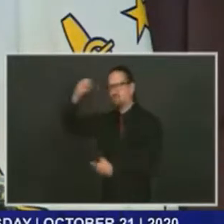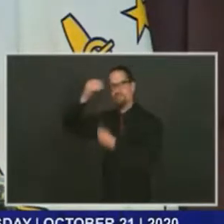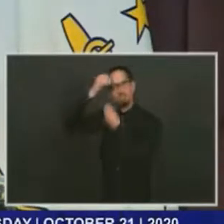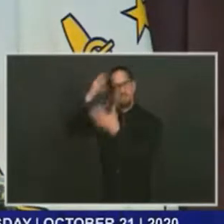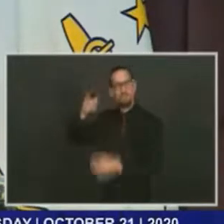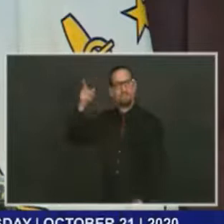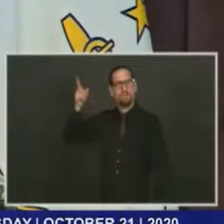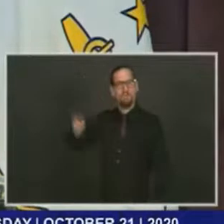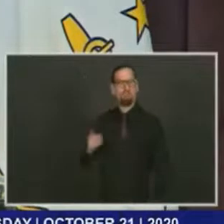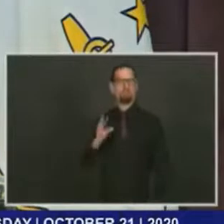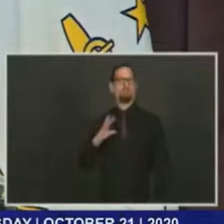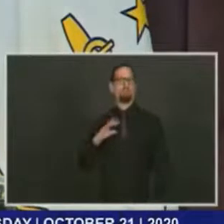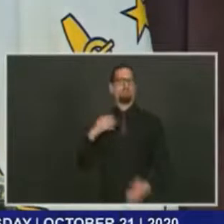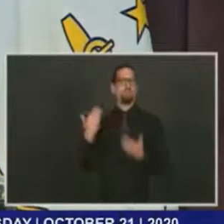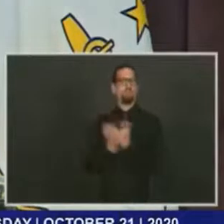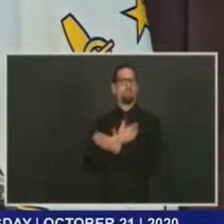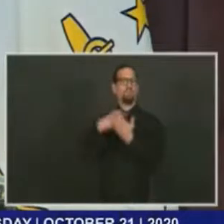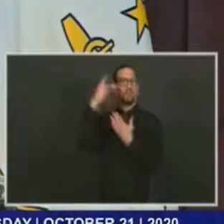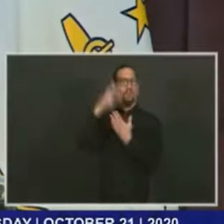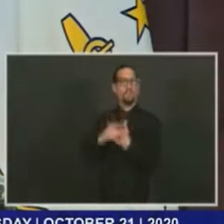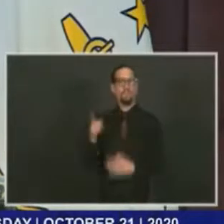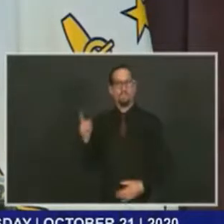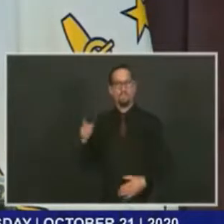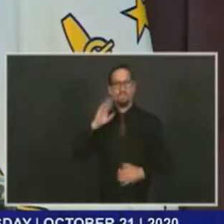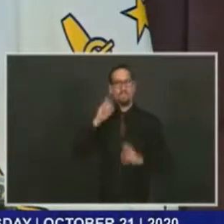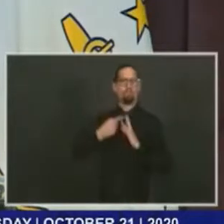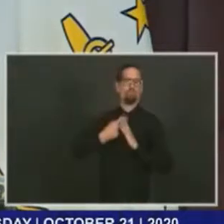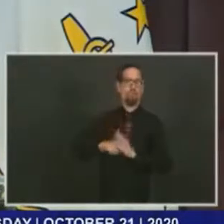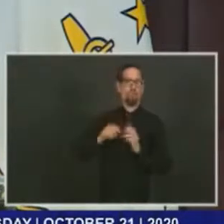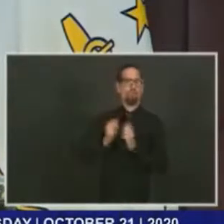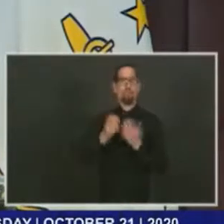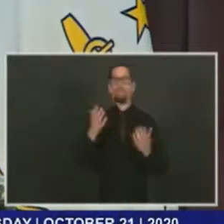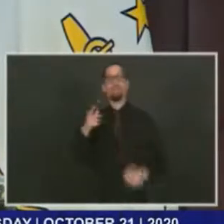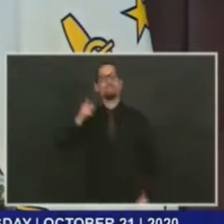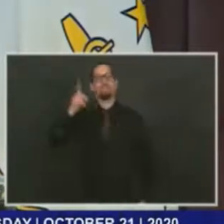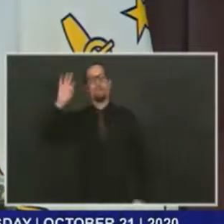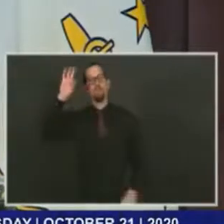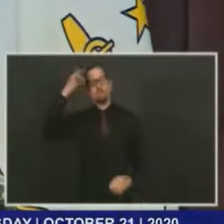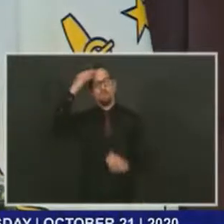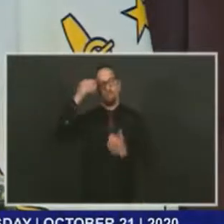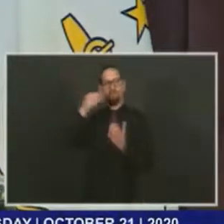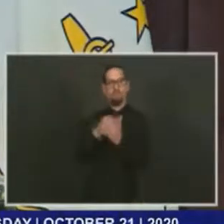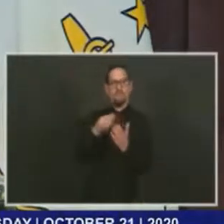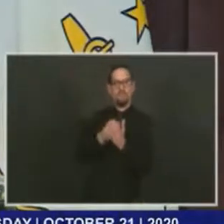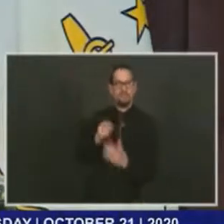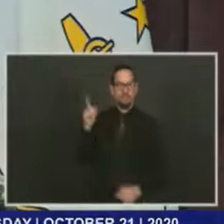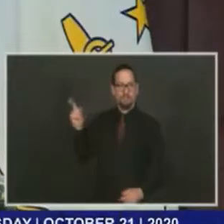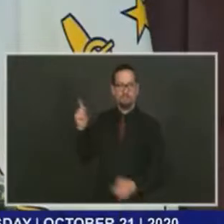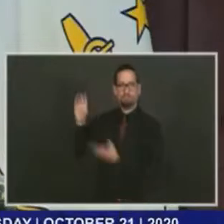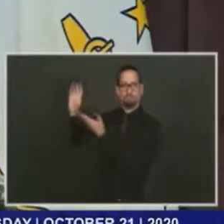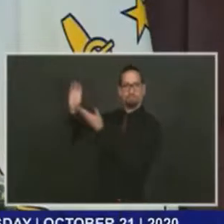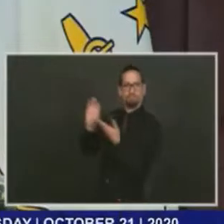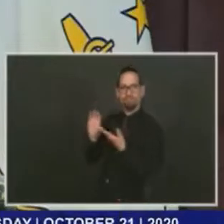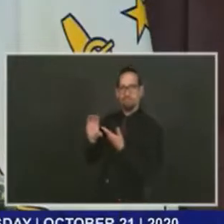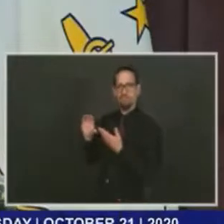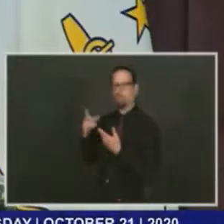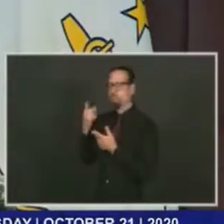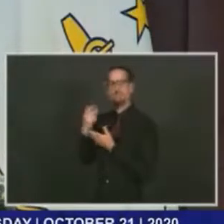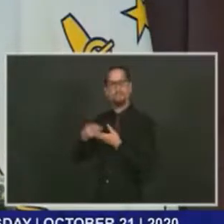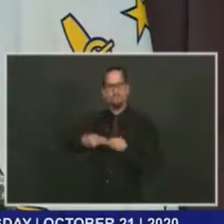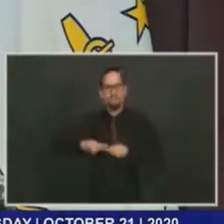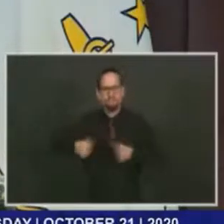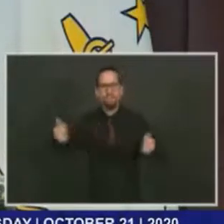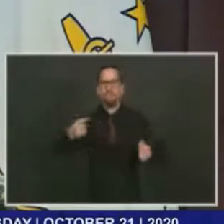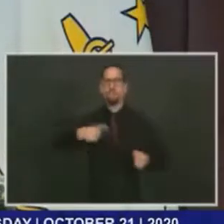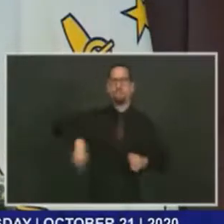an initiative that we started with our federal stimulus money to help people who've lost their jobs